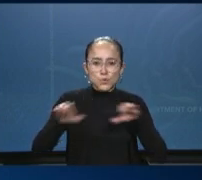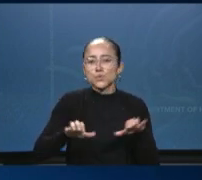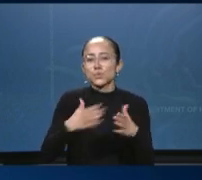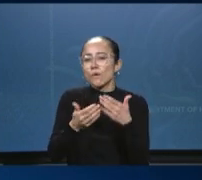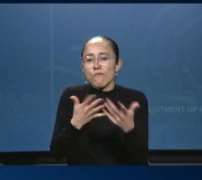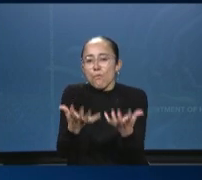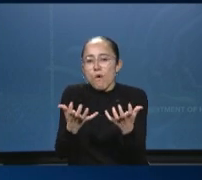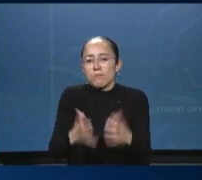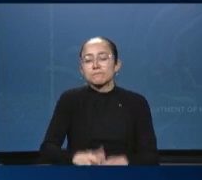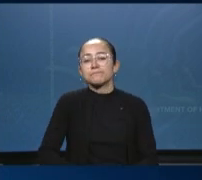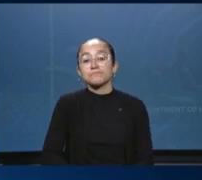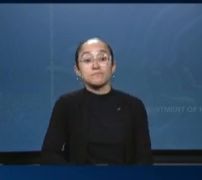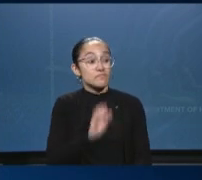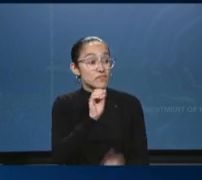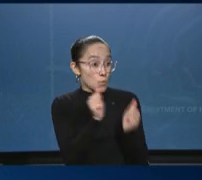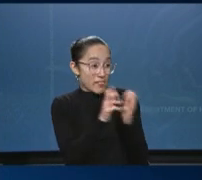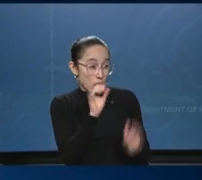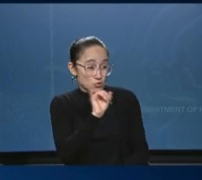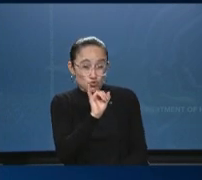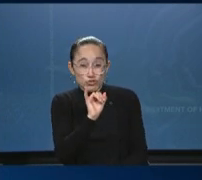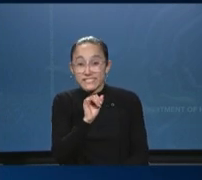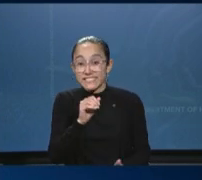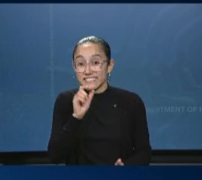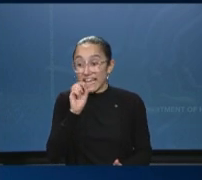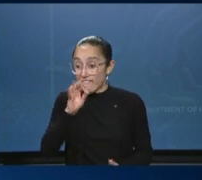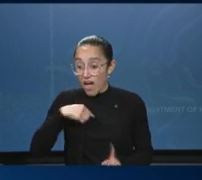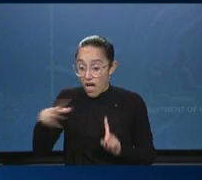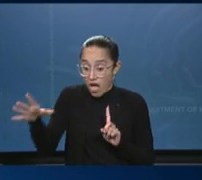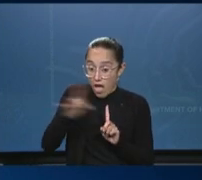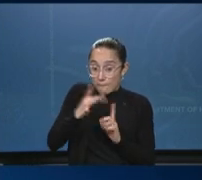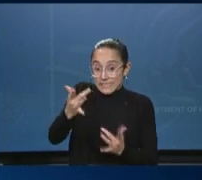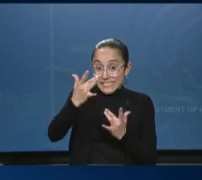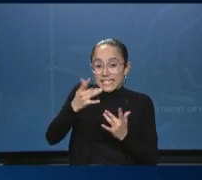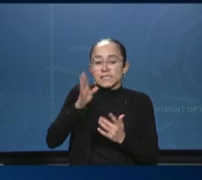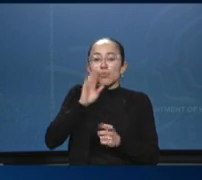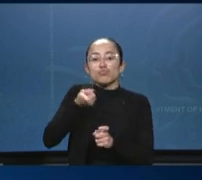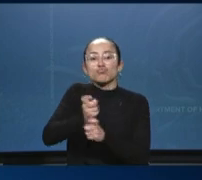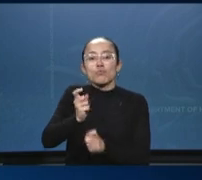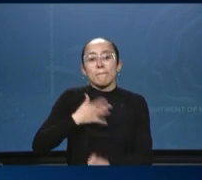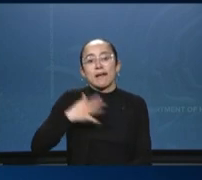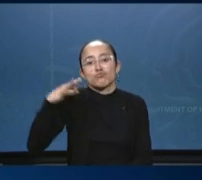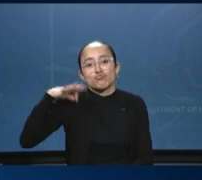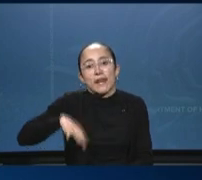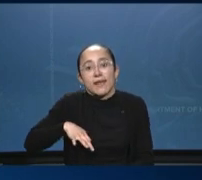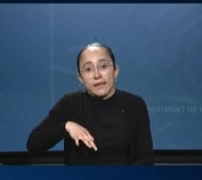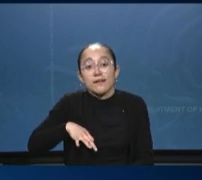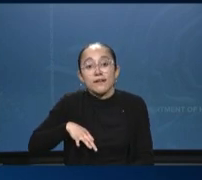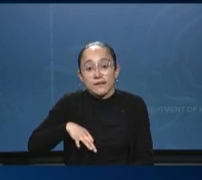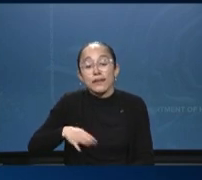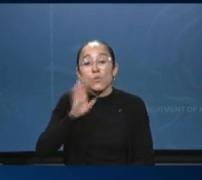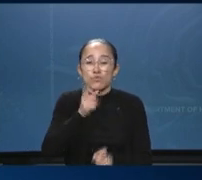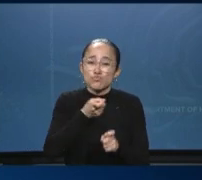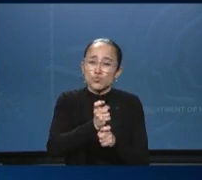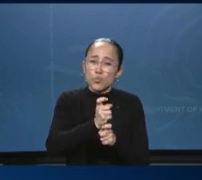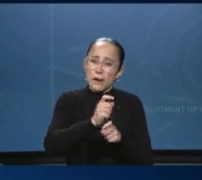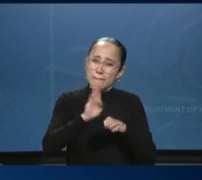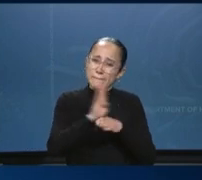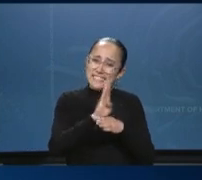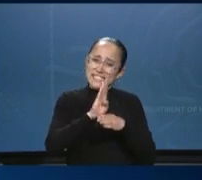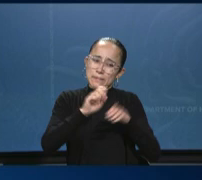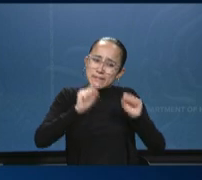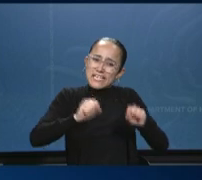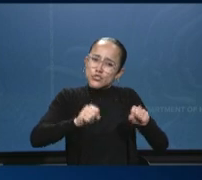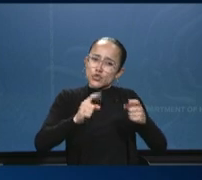If I didn't have insurance, if I happened to get sick, it would ruin my credit and it would ruin my potential business